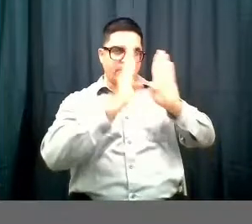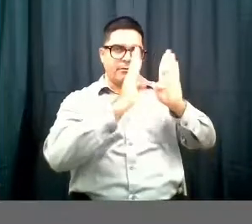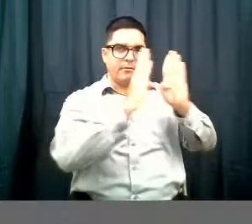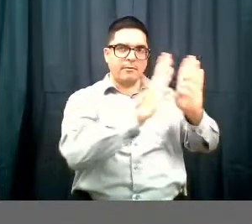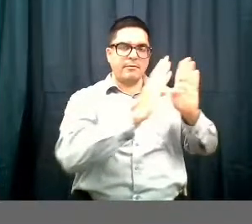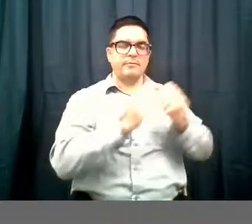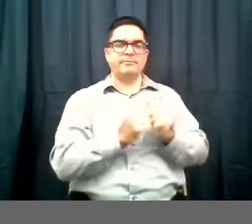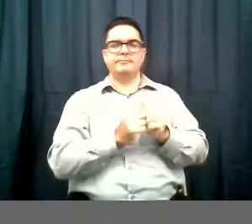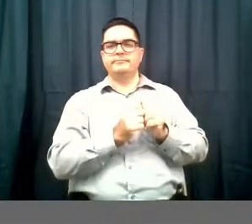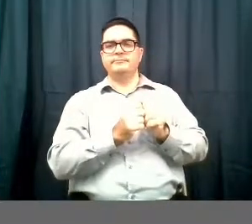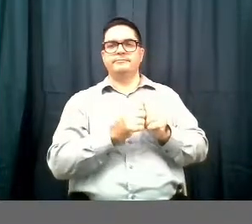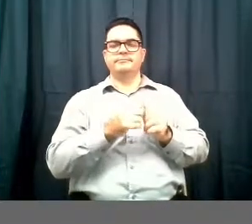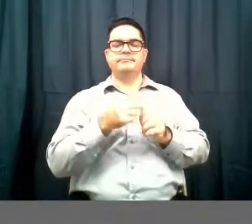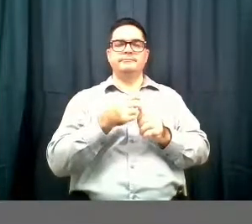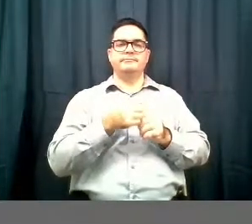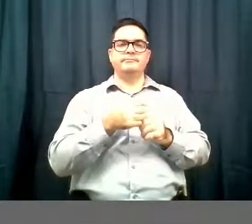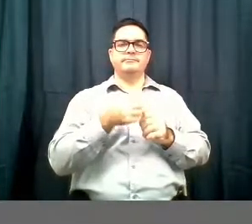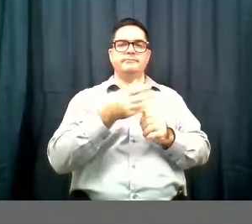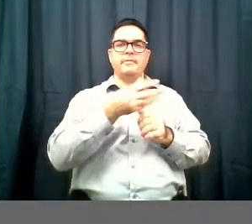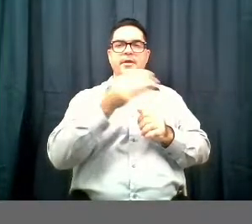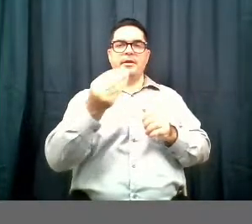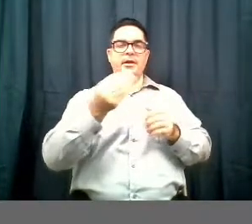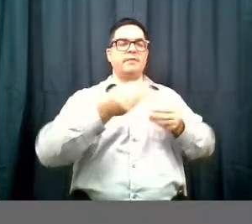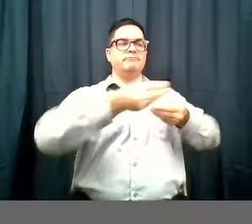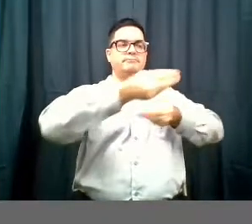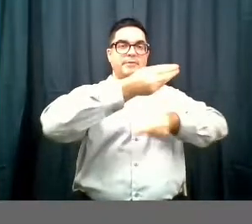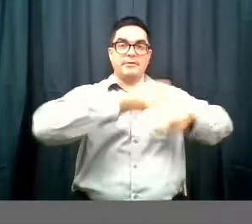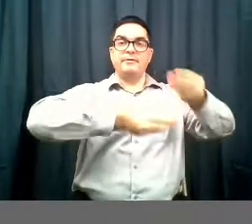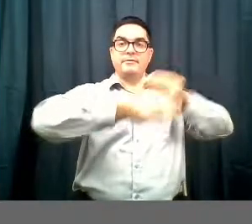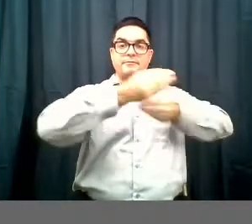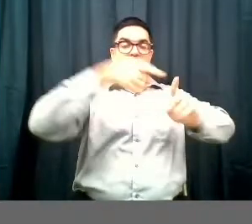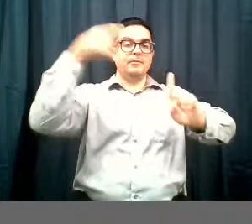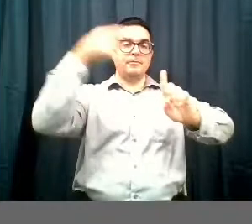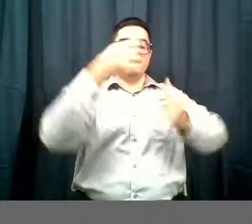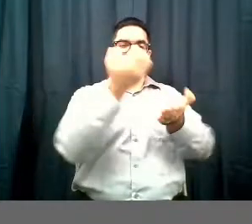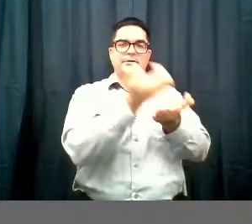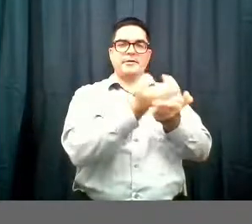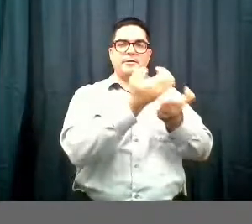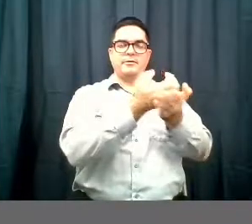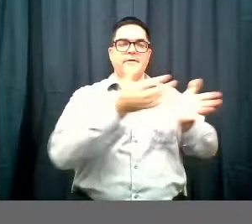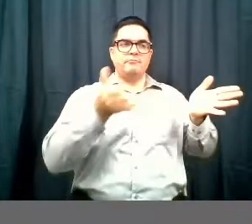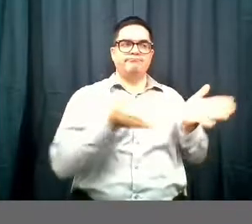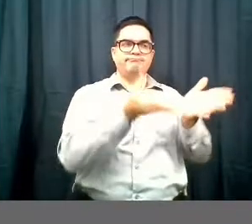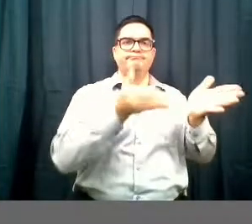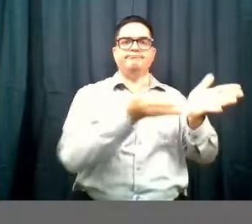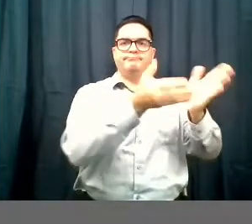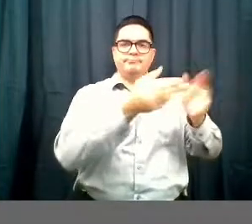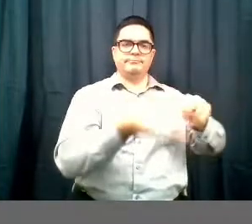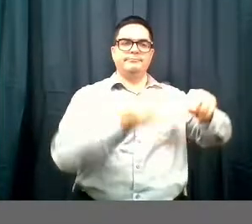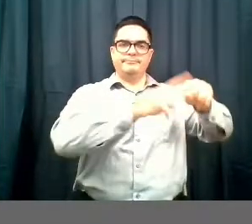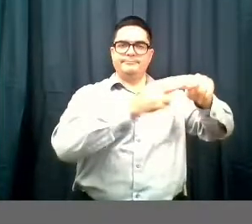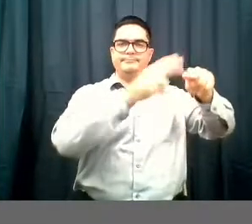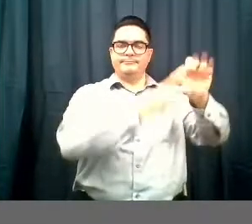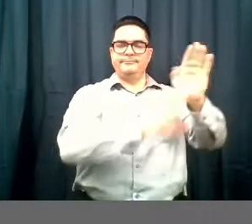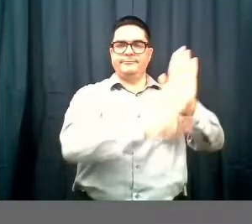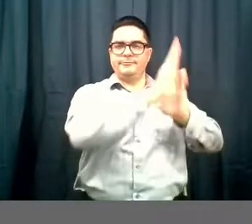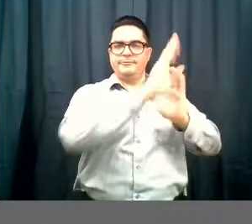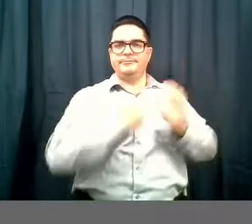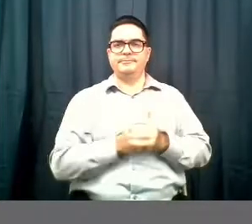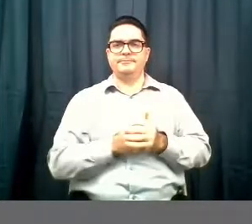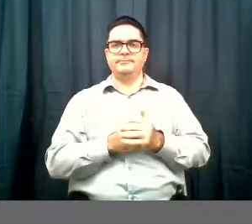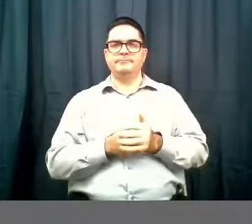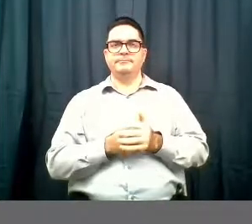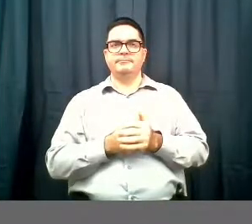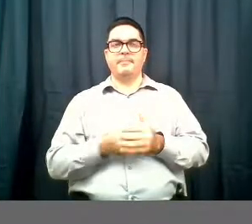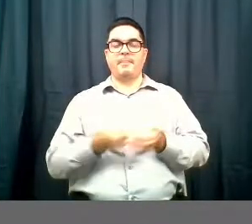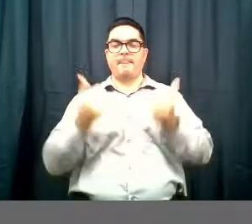capital expenditures and investments necessary to promote economic growth. So now I want to turn and just review some of the accomplishments under each